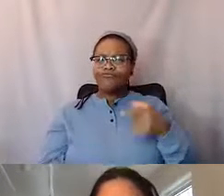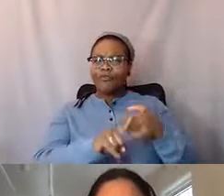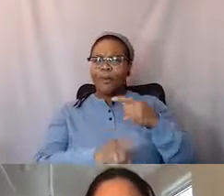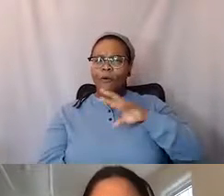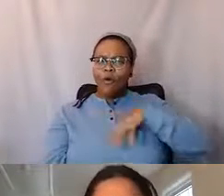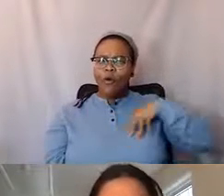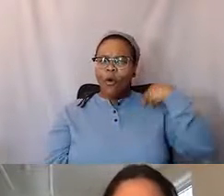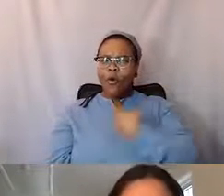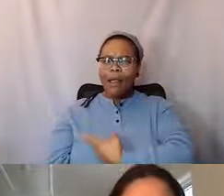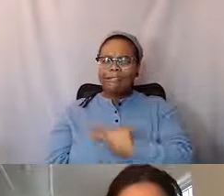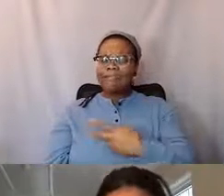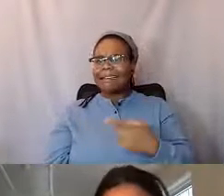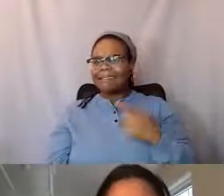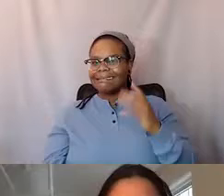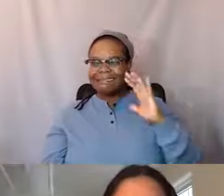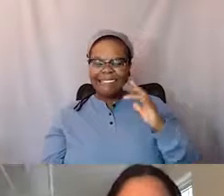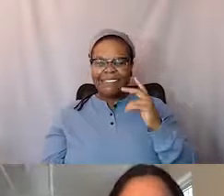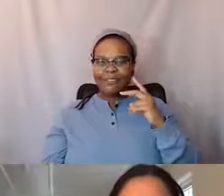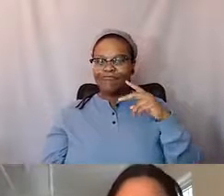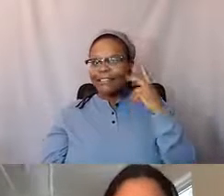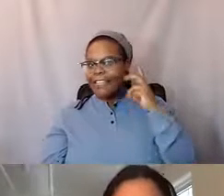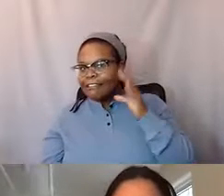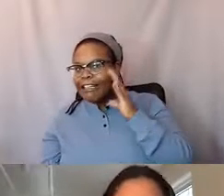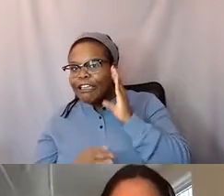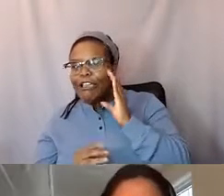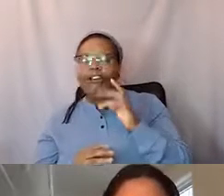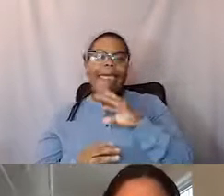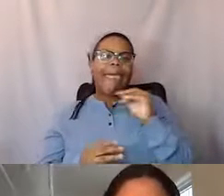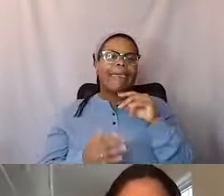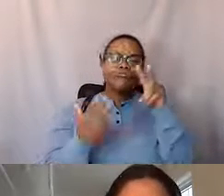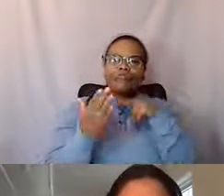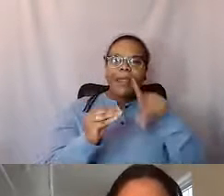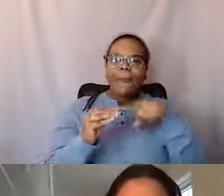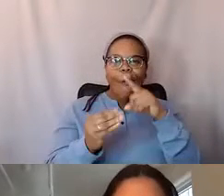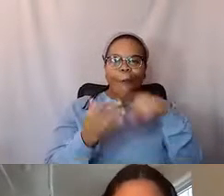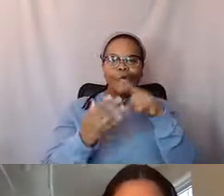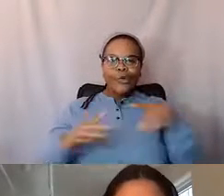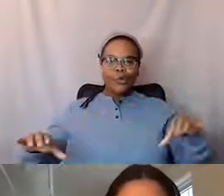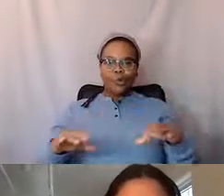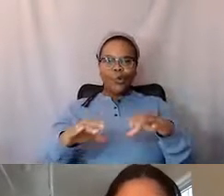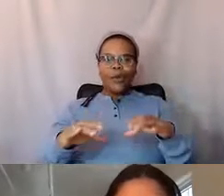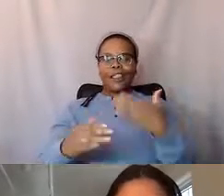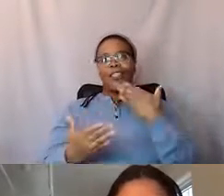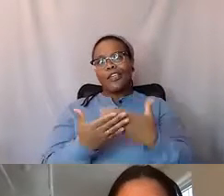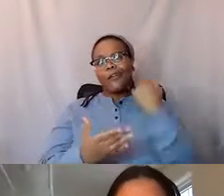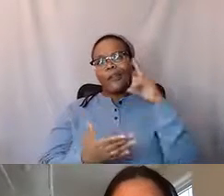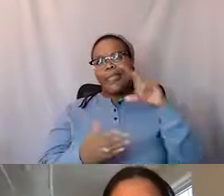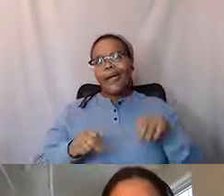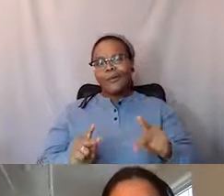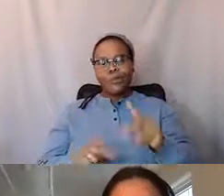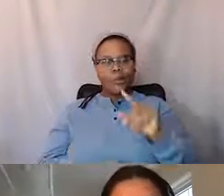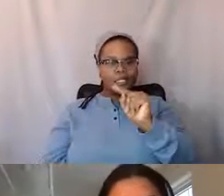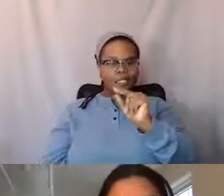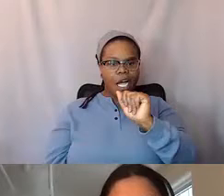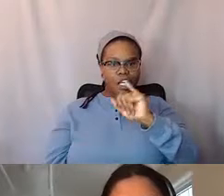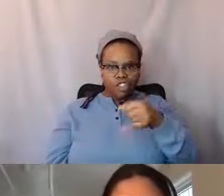kind of hear and read about what you guys are doing there, so it's really great for us to come together. Thank you for that opportunity, Taj.